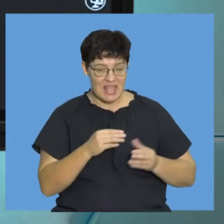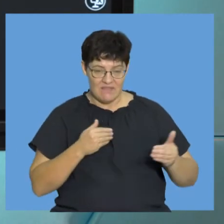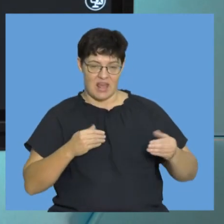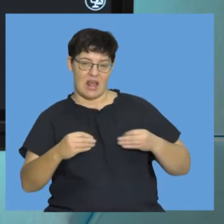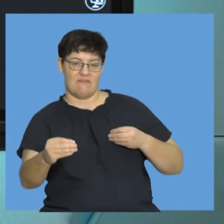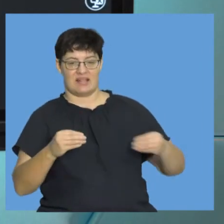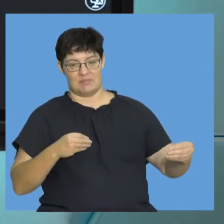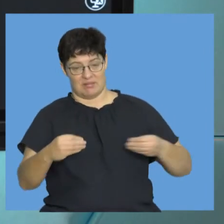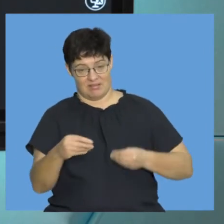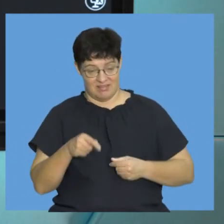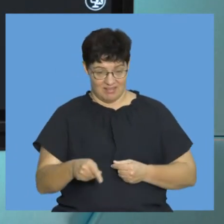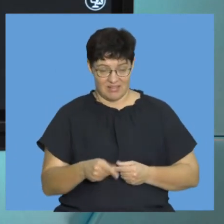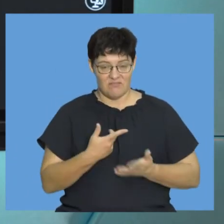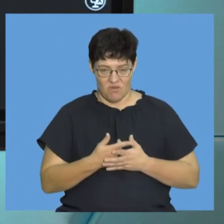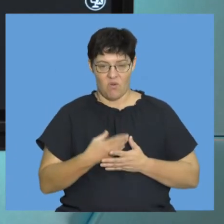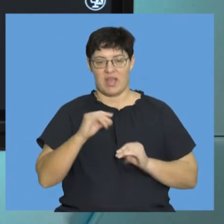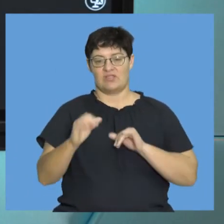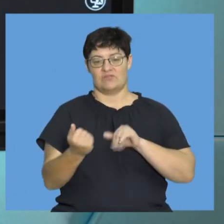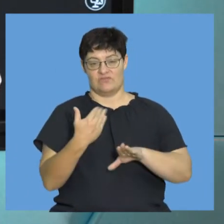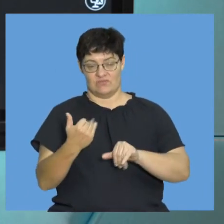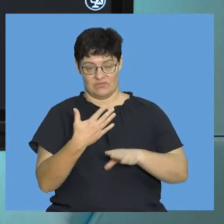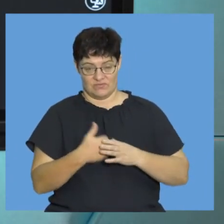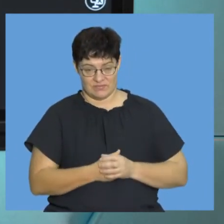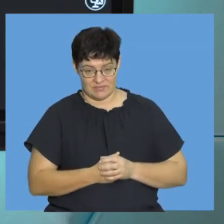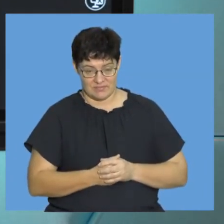that leeway in terms of your cash outflow.